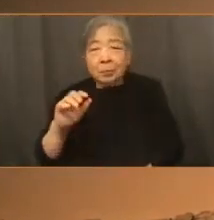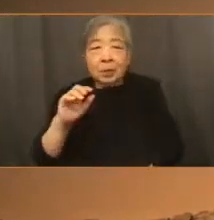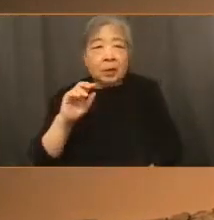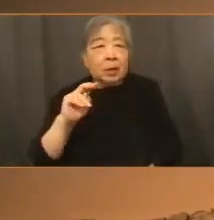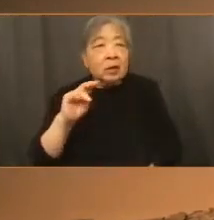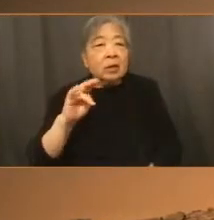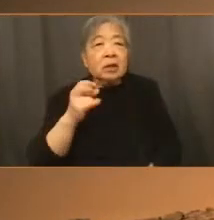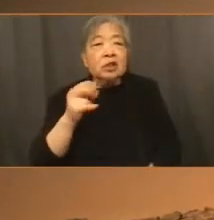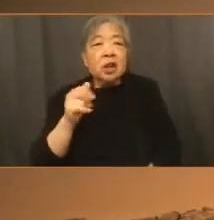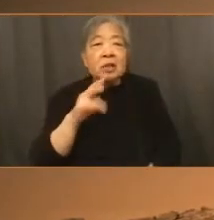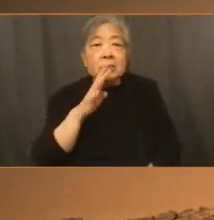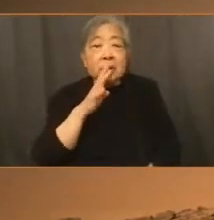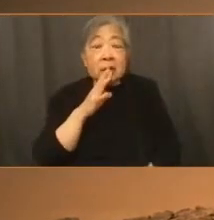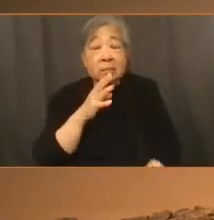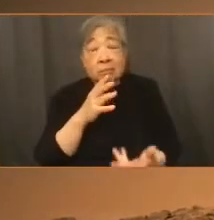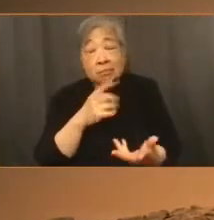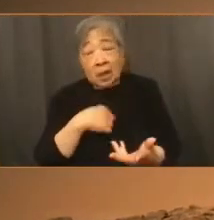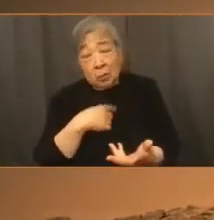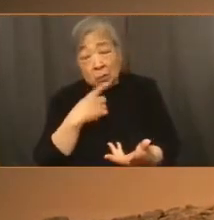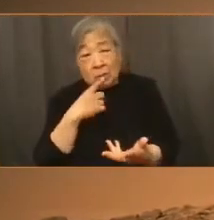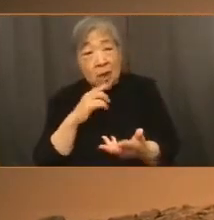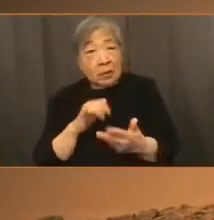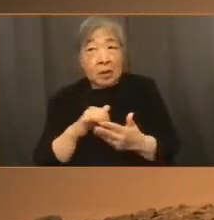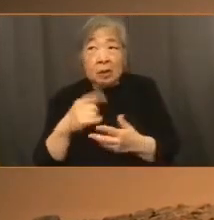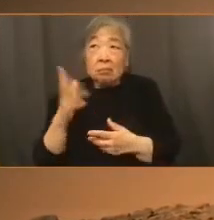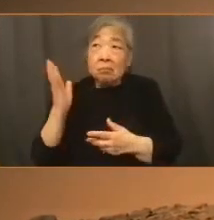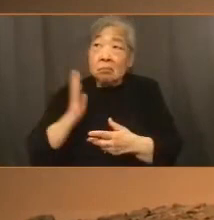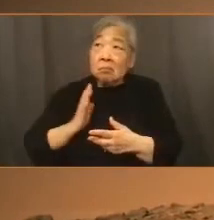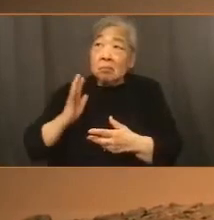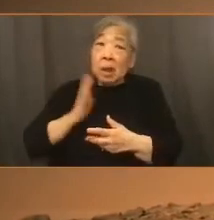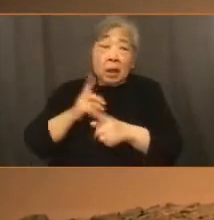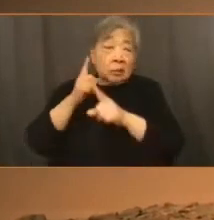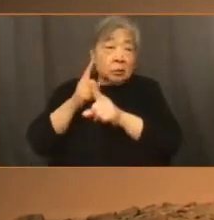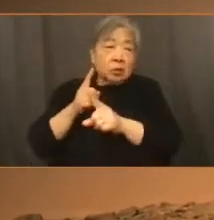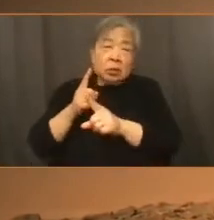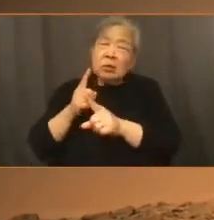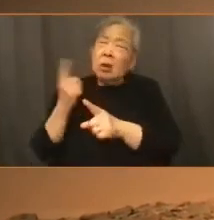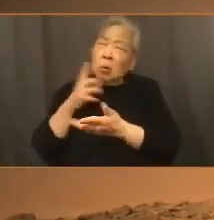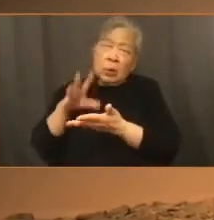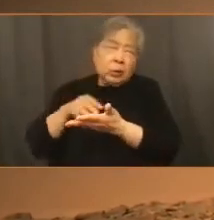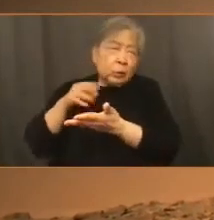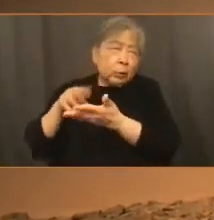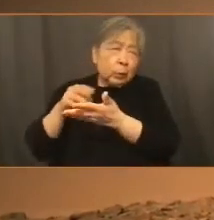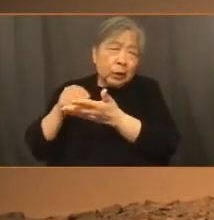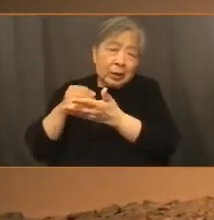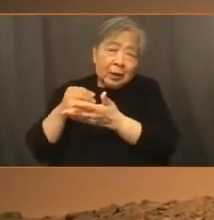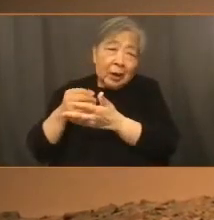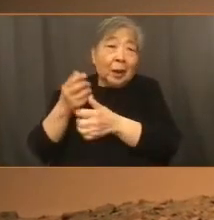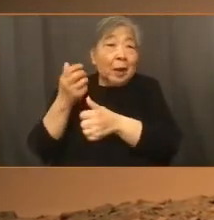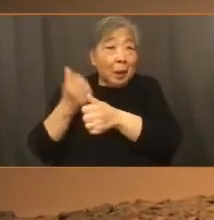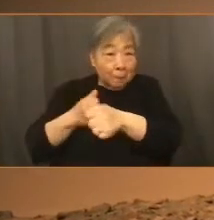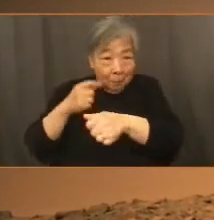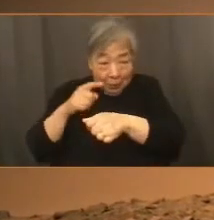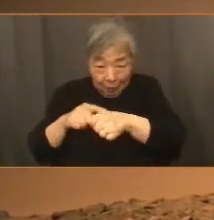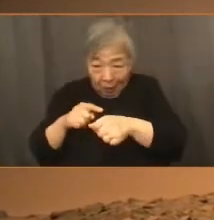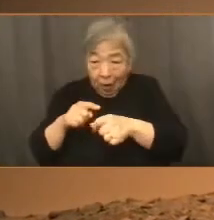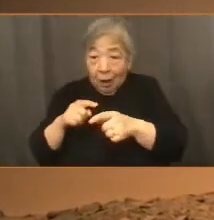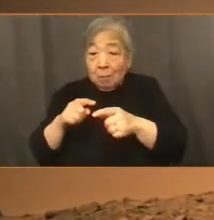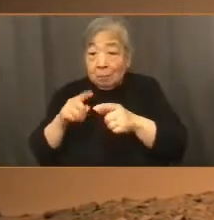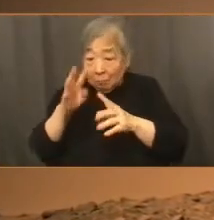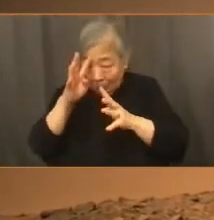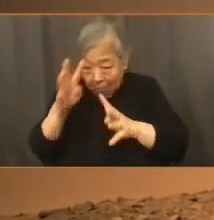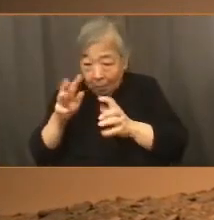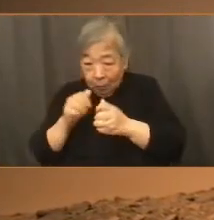always learning from past space missions. Here at APL, every time we build a spacecraft, we apply those lessons to later efforts.